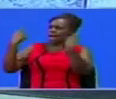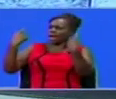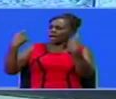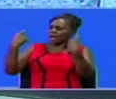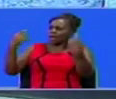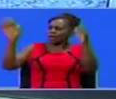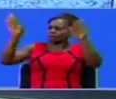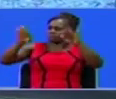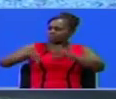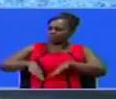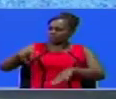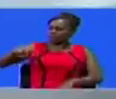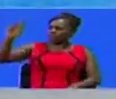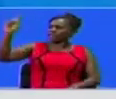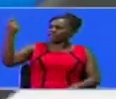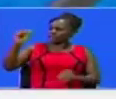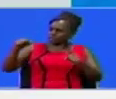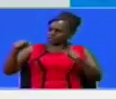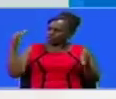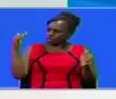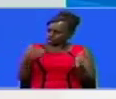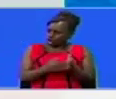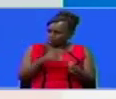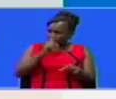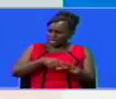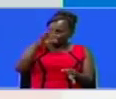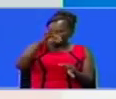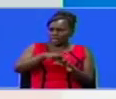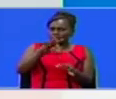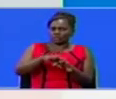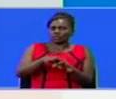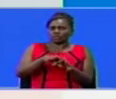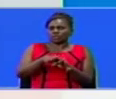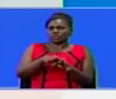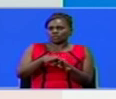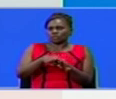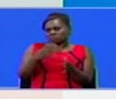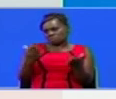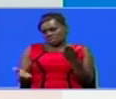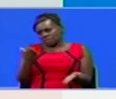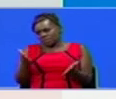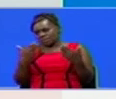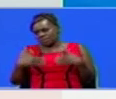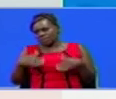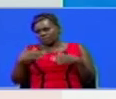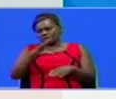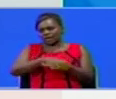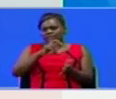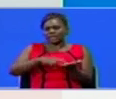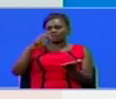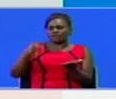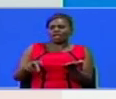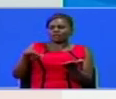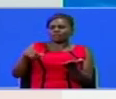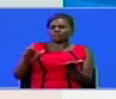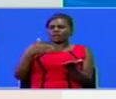the Rift Valley, northern Kenya, will escalate during the election period? Samson Kazungu says probably people will take advantage, saying there